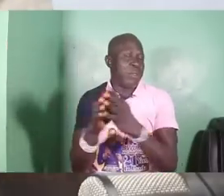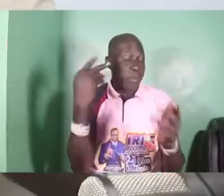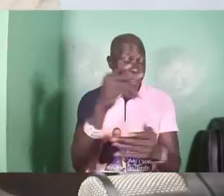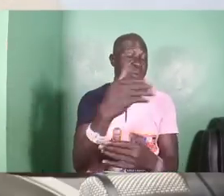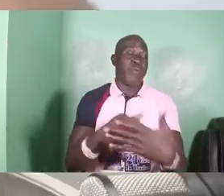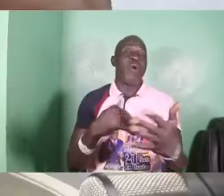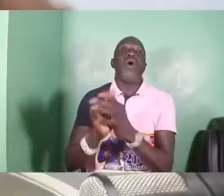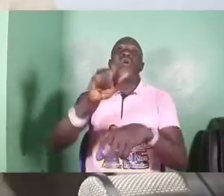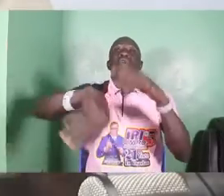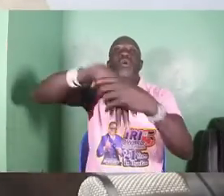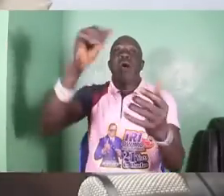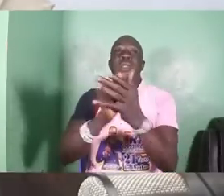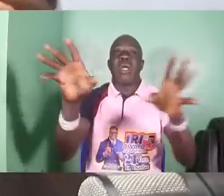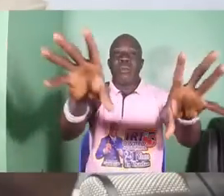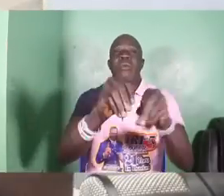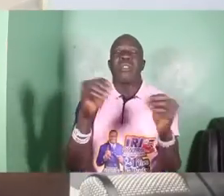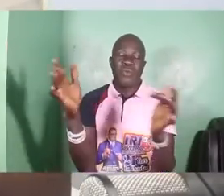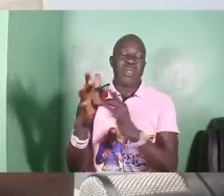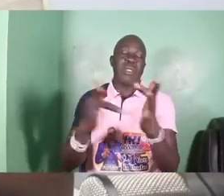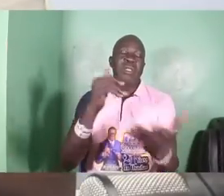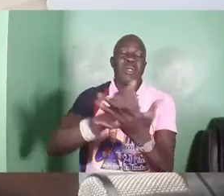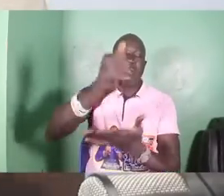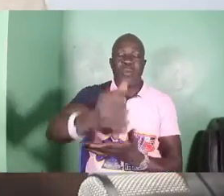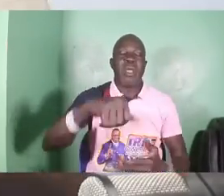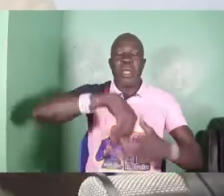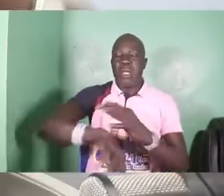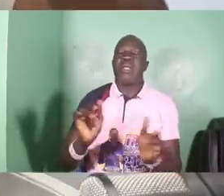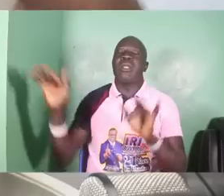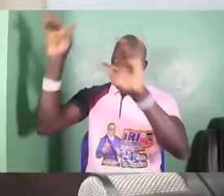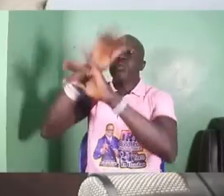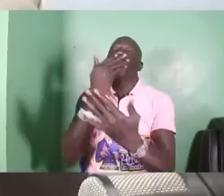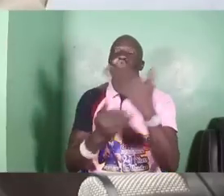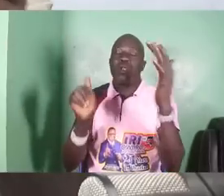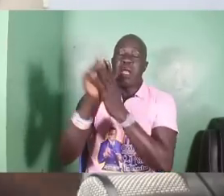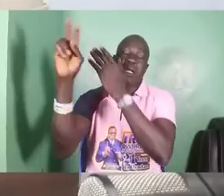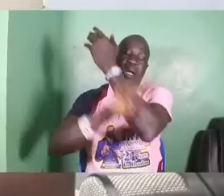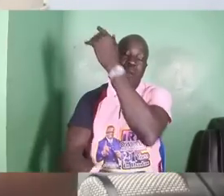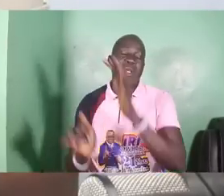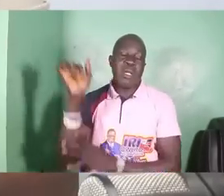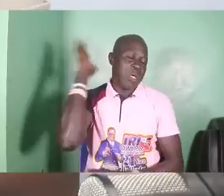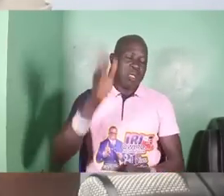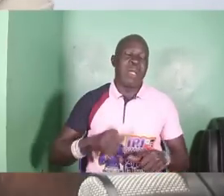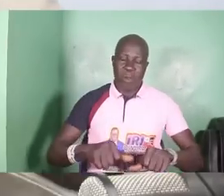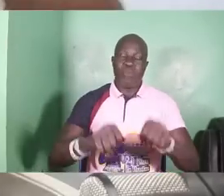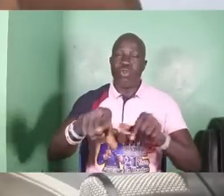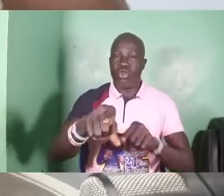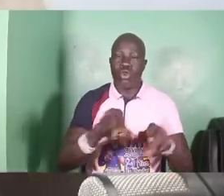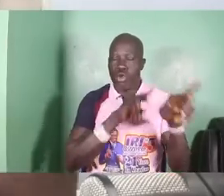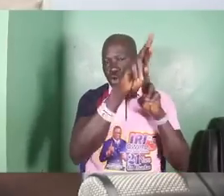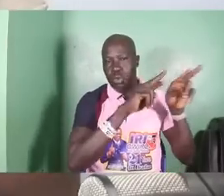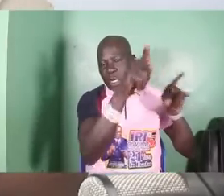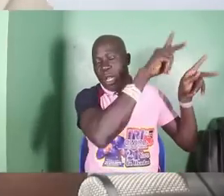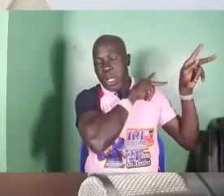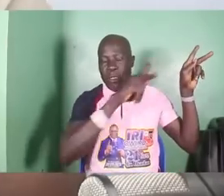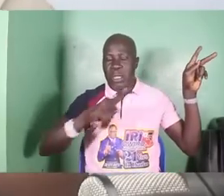never seen. Yeah, they call up, amen. Go forth and receive it. Goodness and mercy will follow. What save you